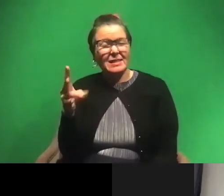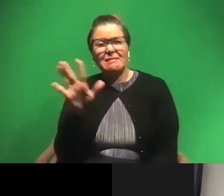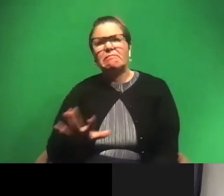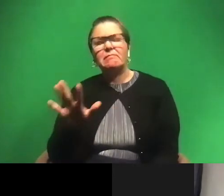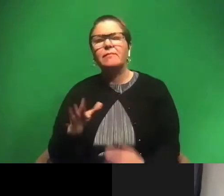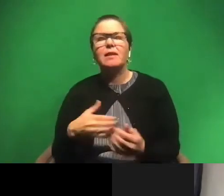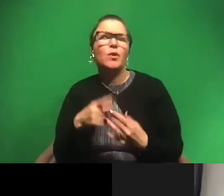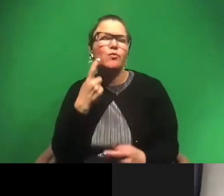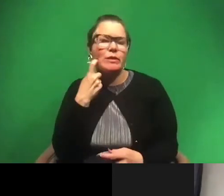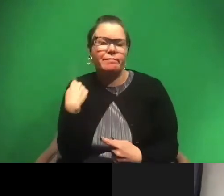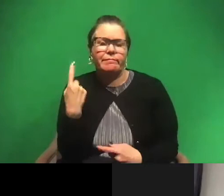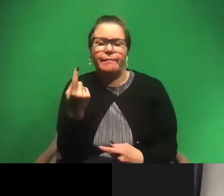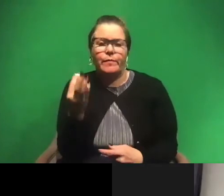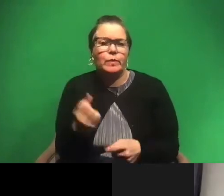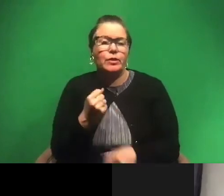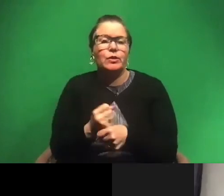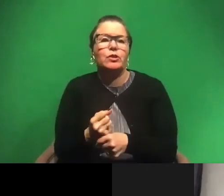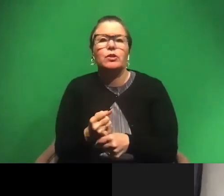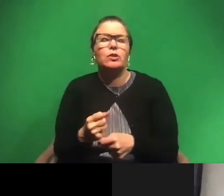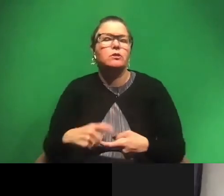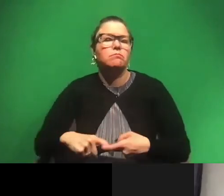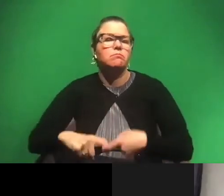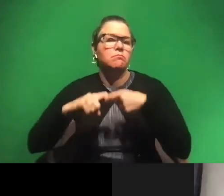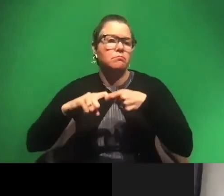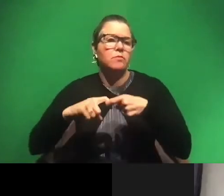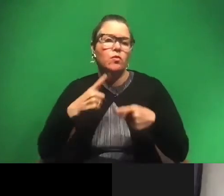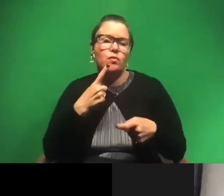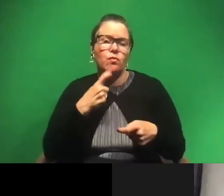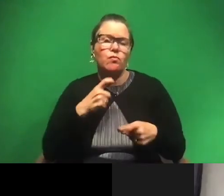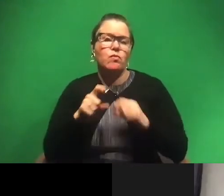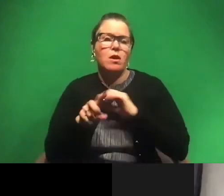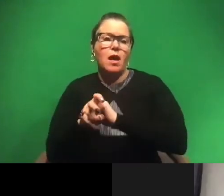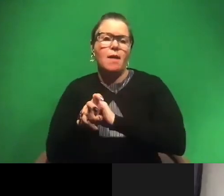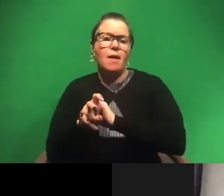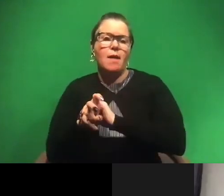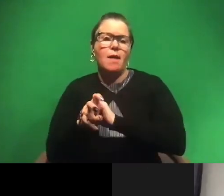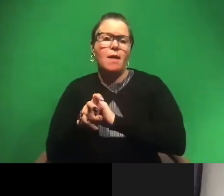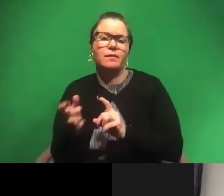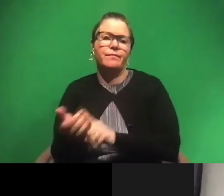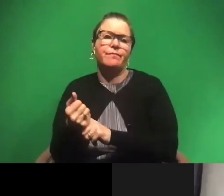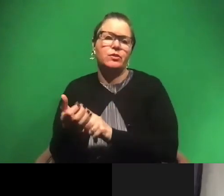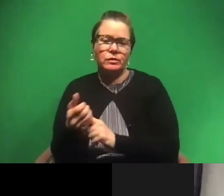recently in the last few years to kind of put a pause on the red abalone fishery.